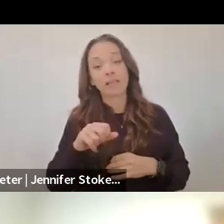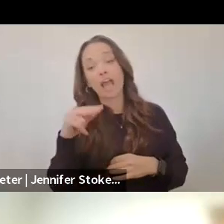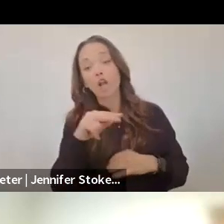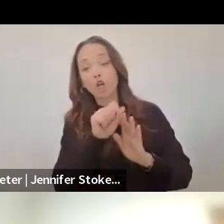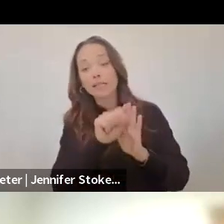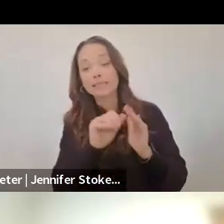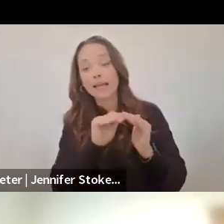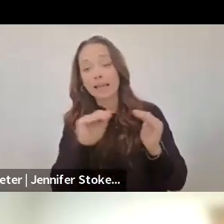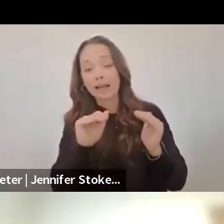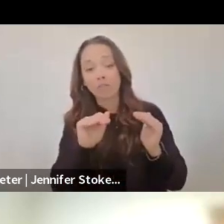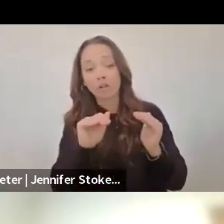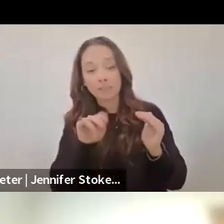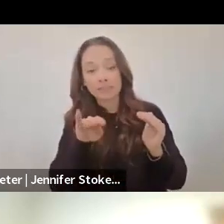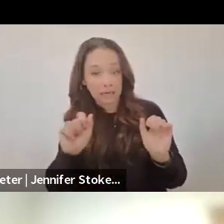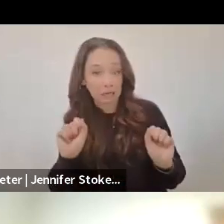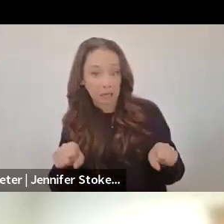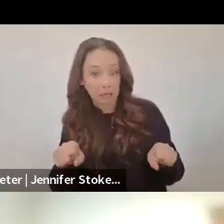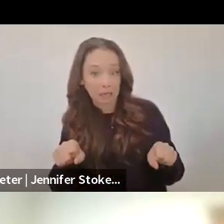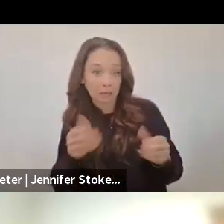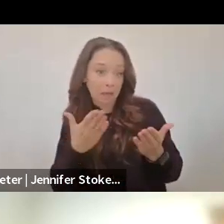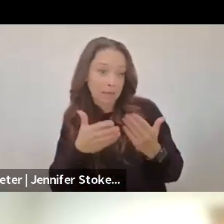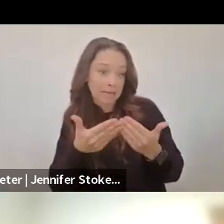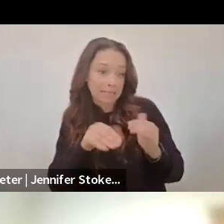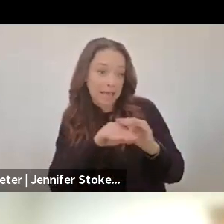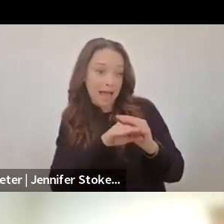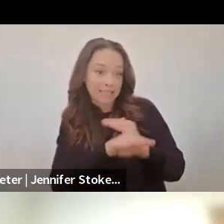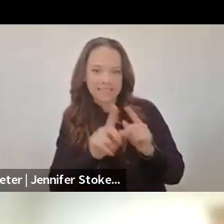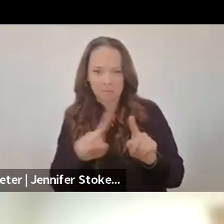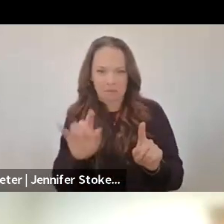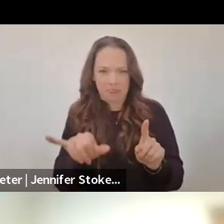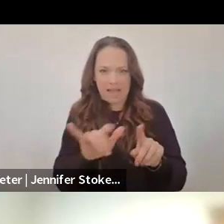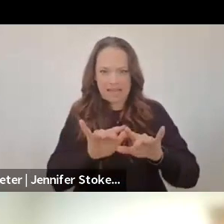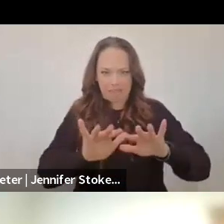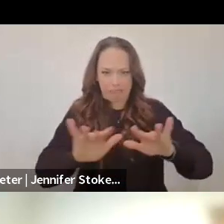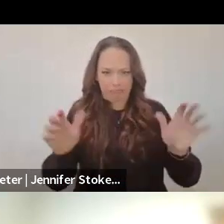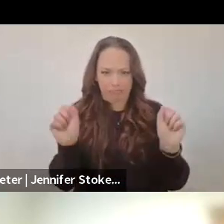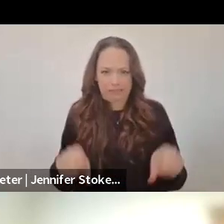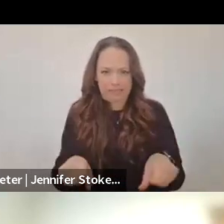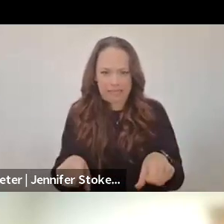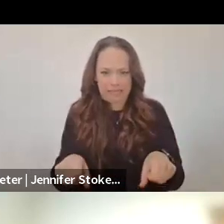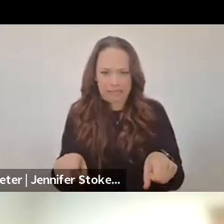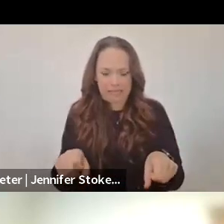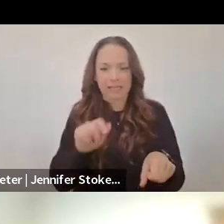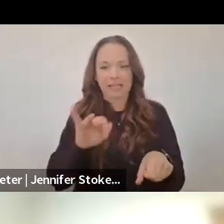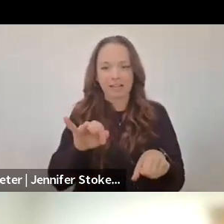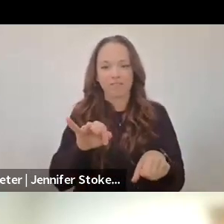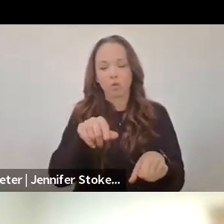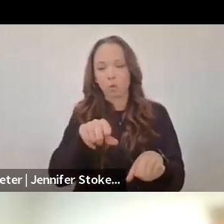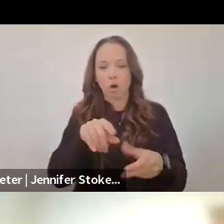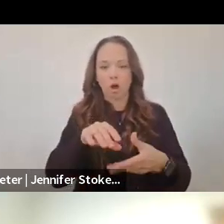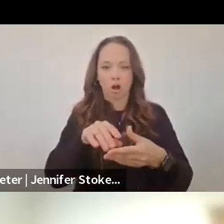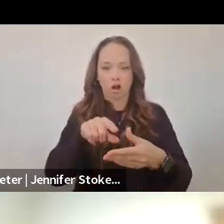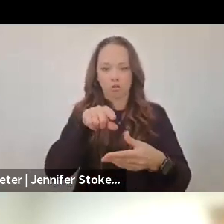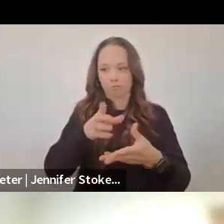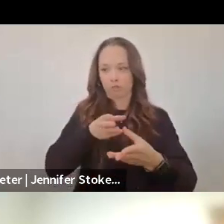what you have access to, but know that that can vary widely if you're talking about a much smaller area.